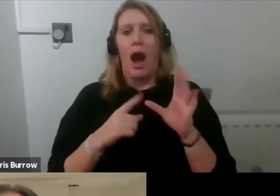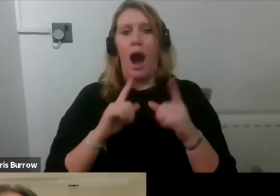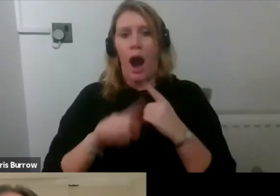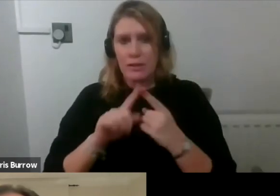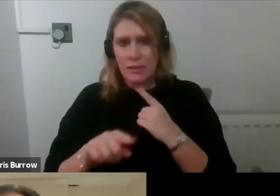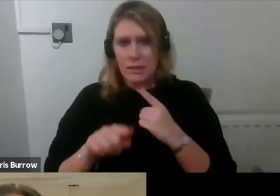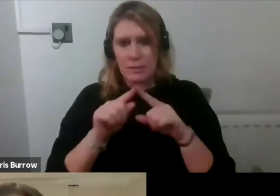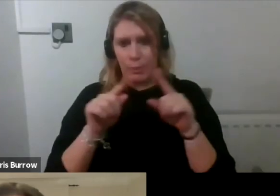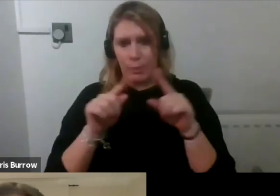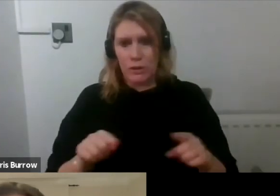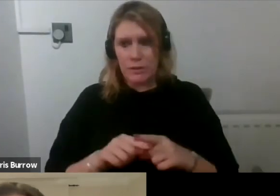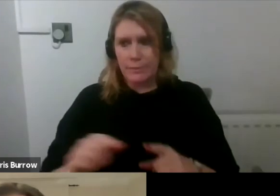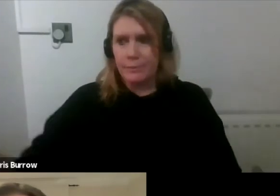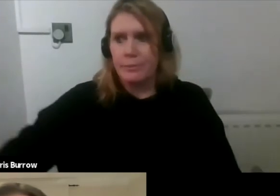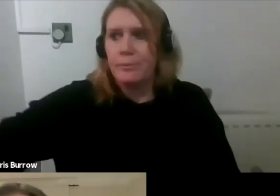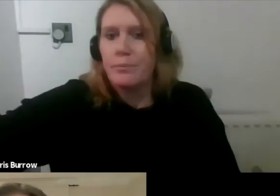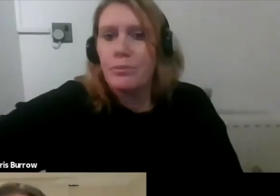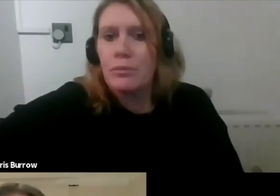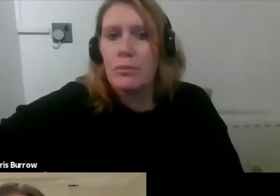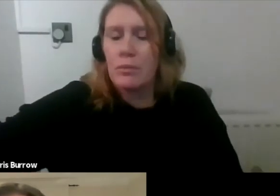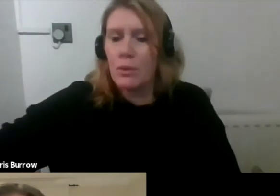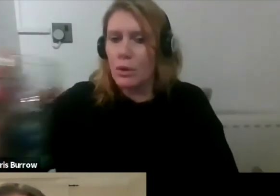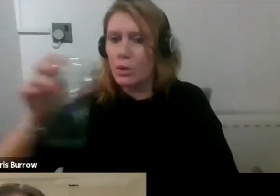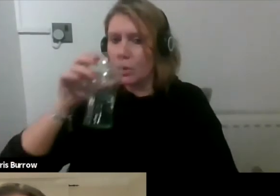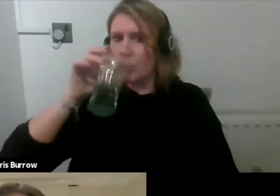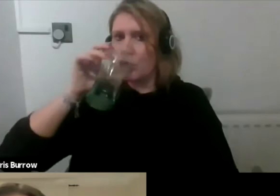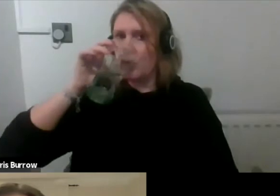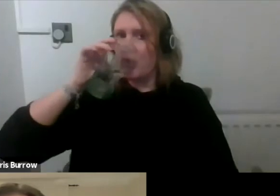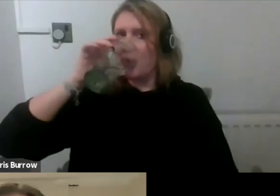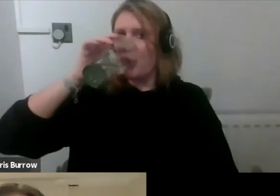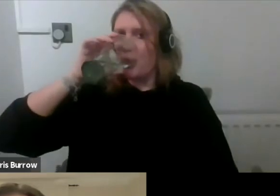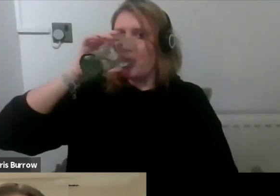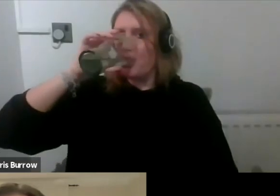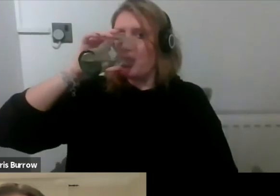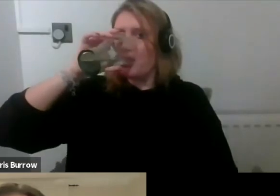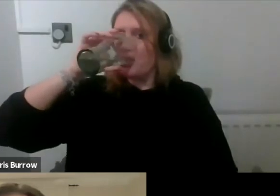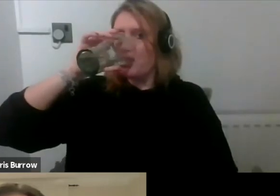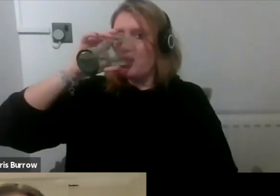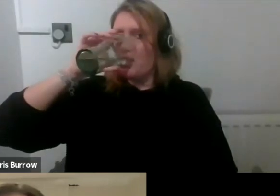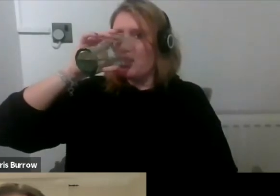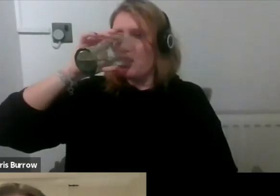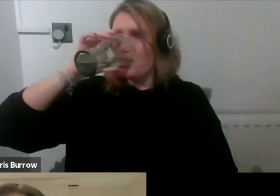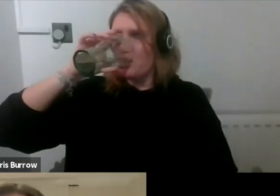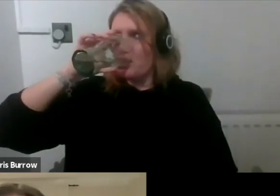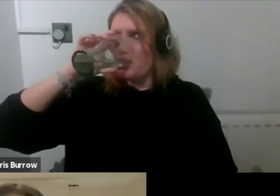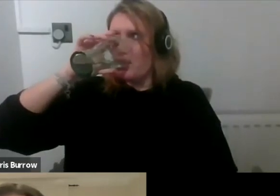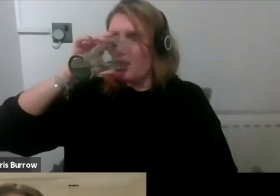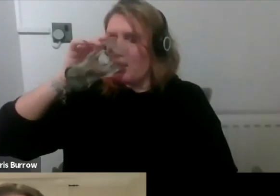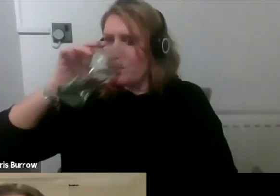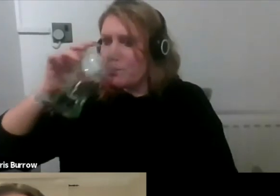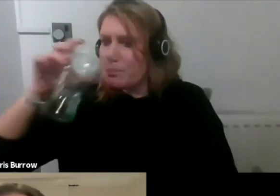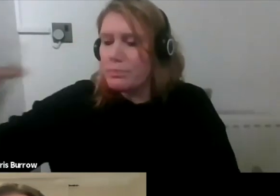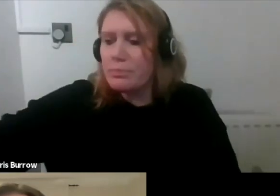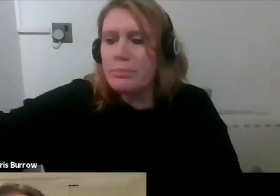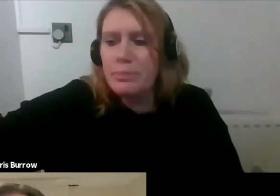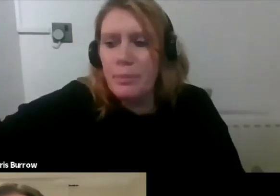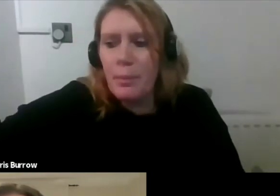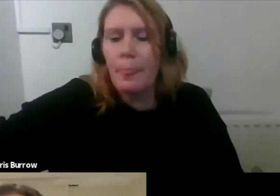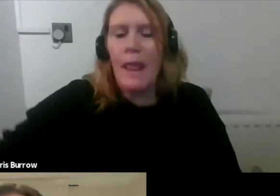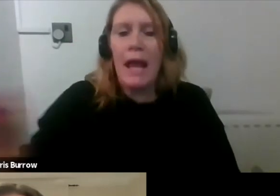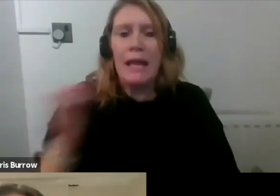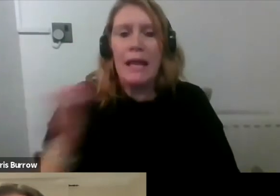What did you, did you have to make a spray stencil and everything in order to be able to, because you've got